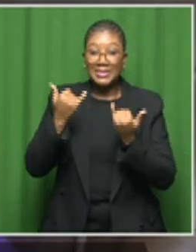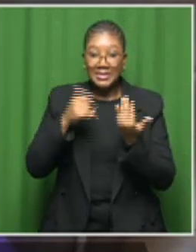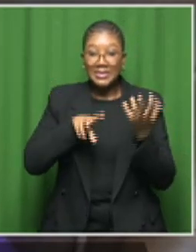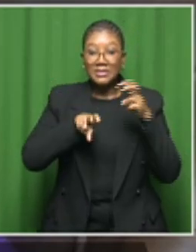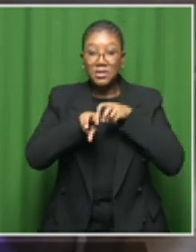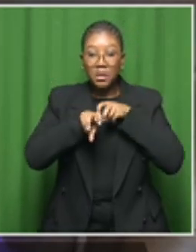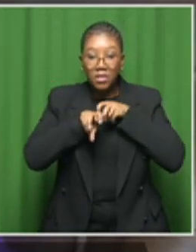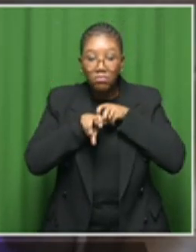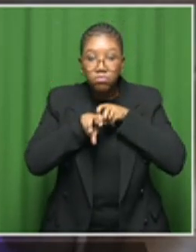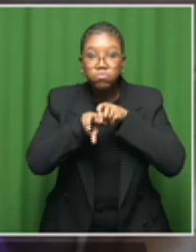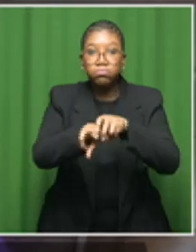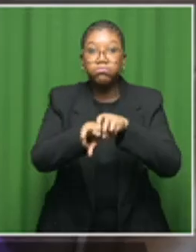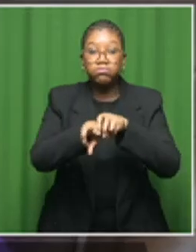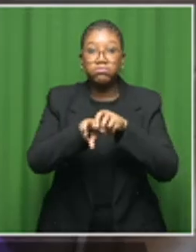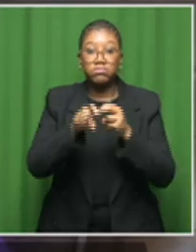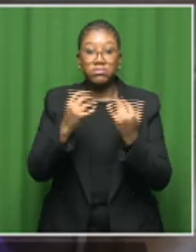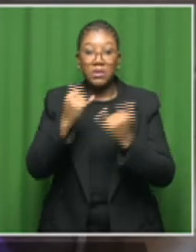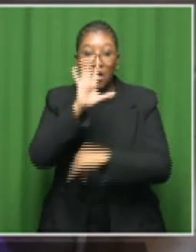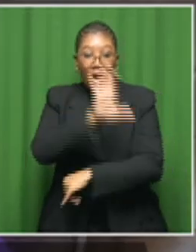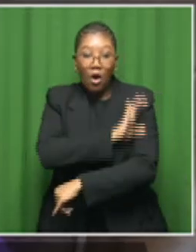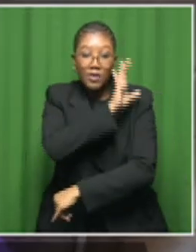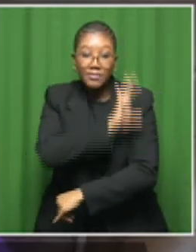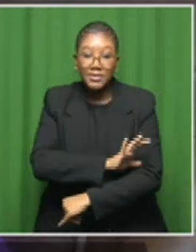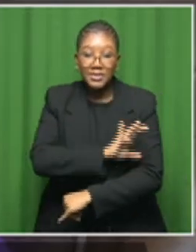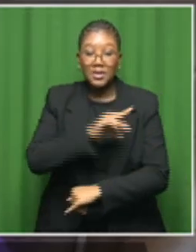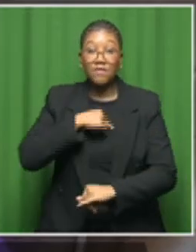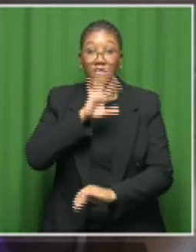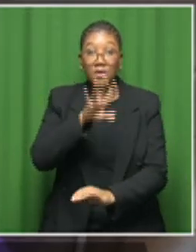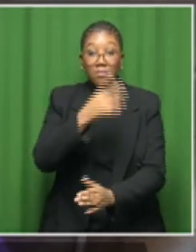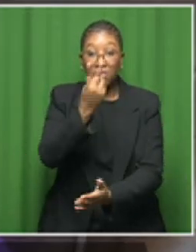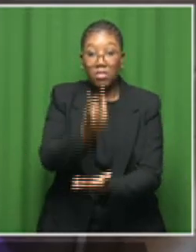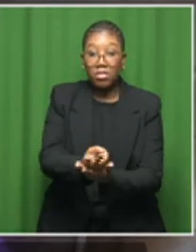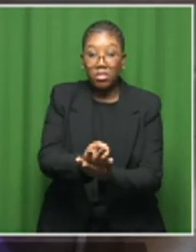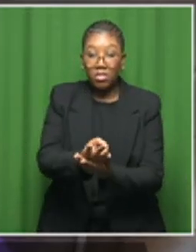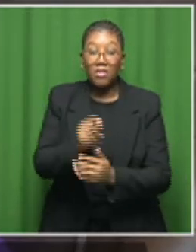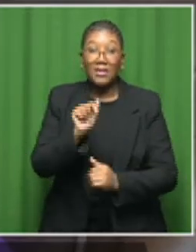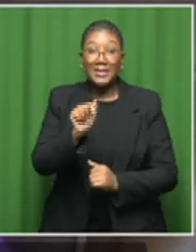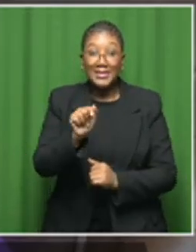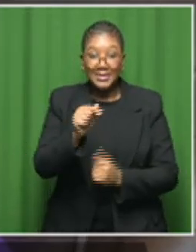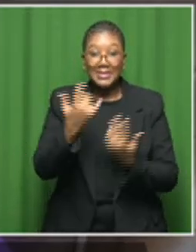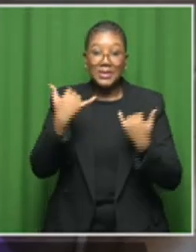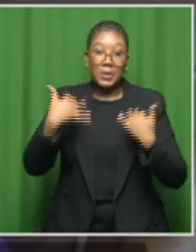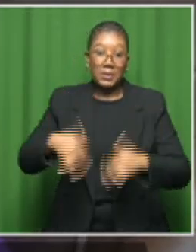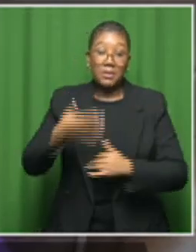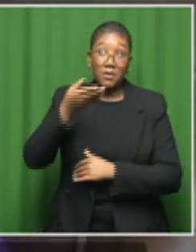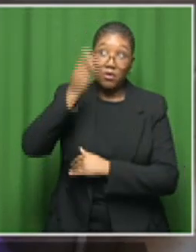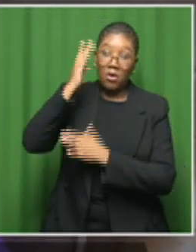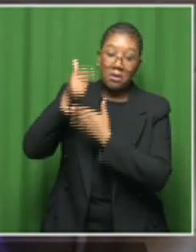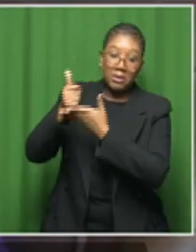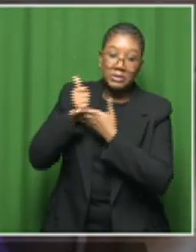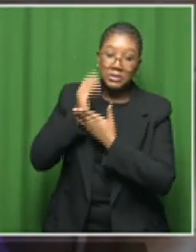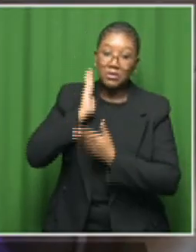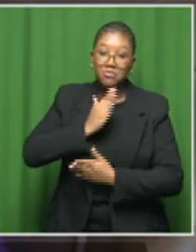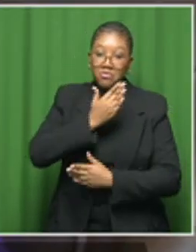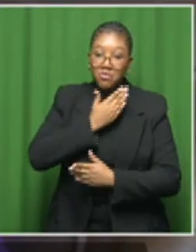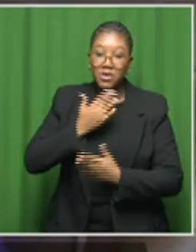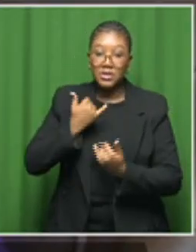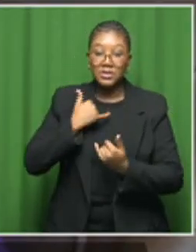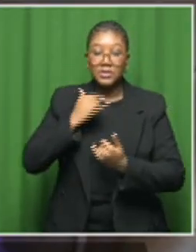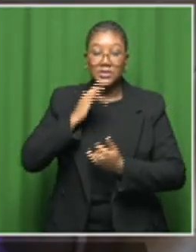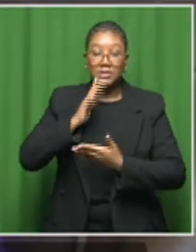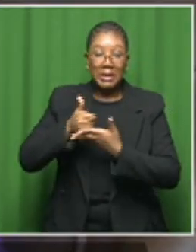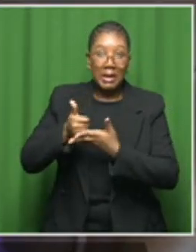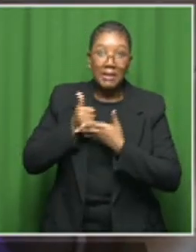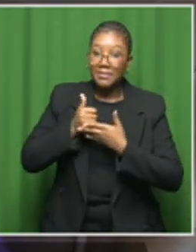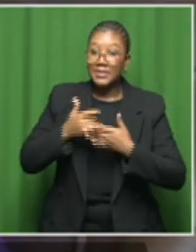And we rushed to hospital. When I got there, by God's grace, the physician that happened to be on duty that